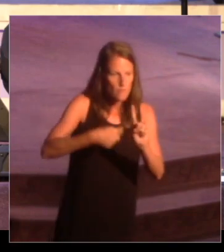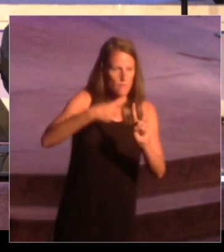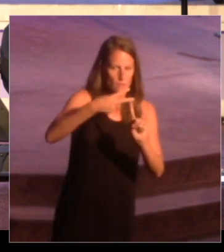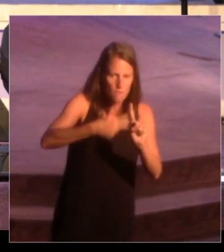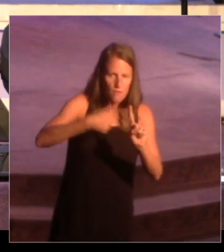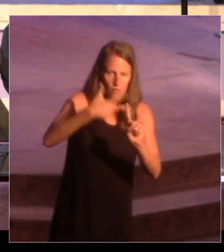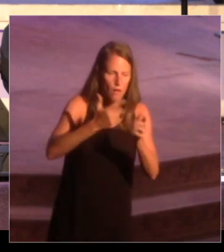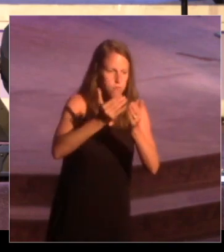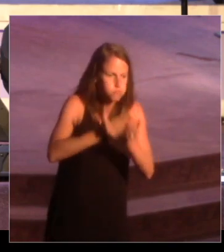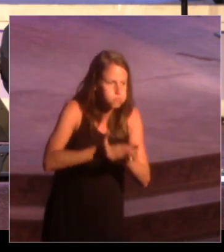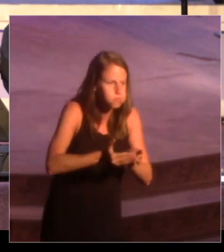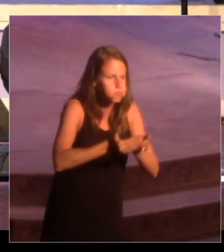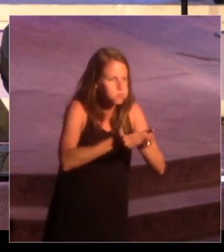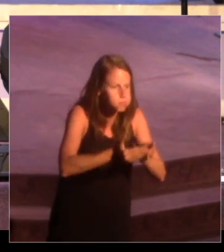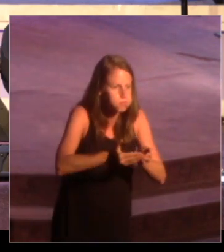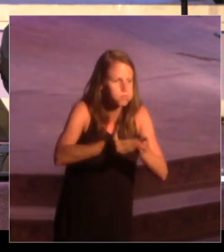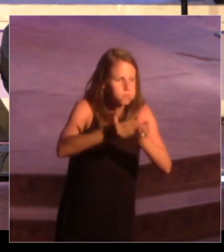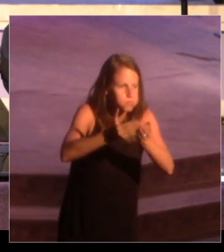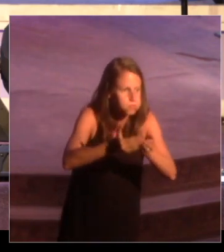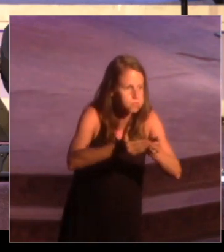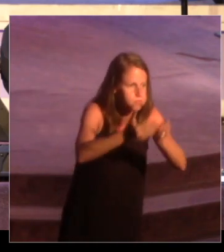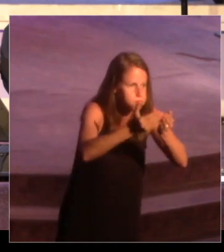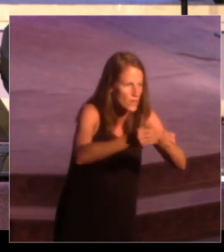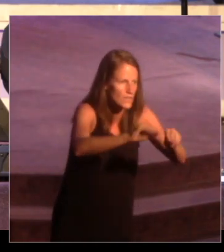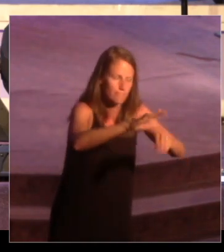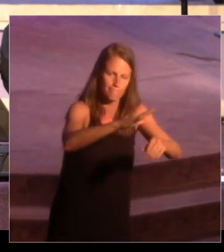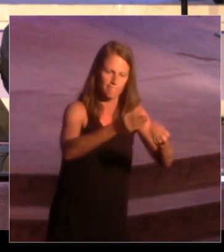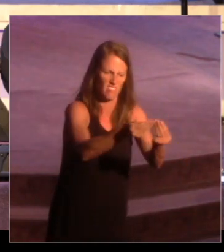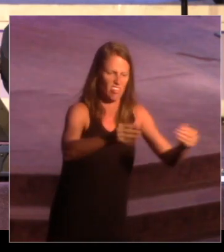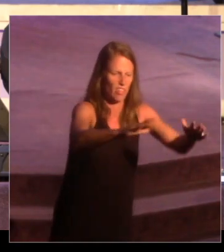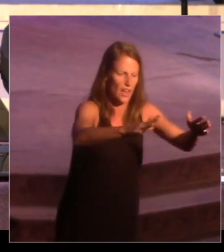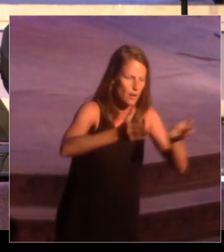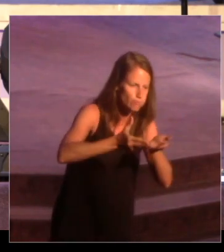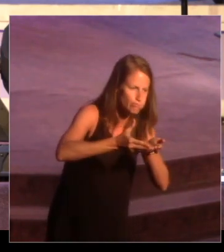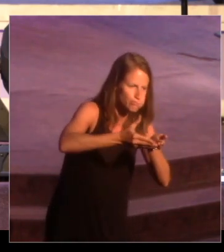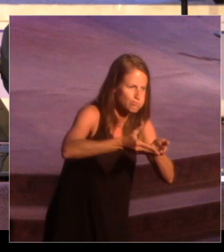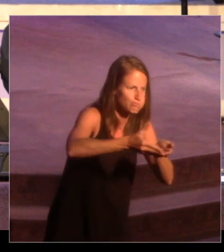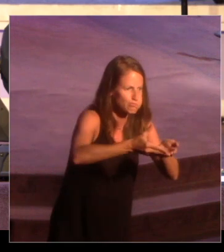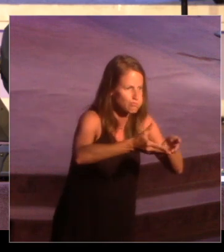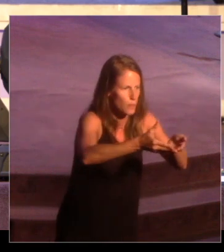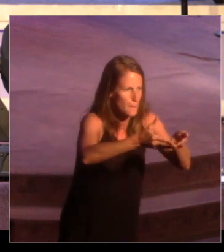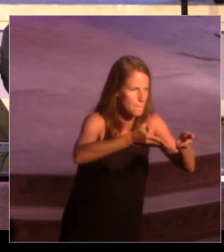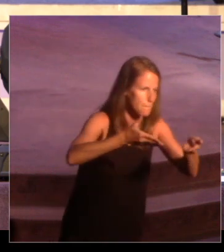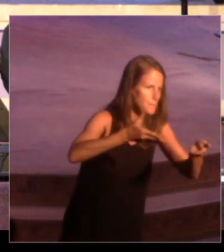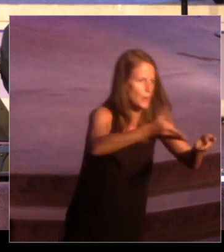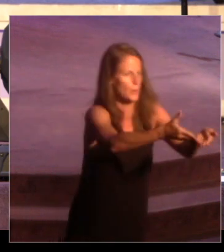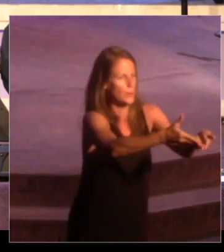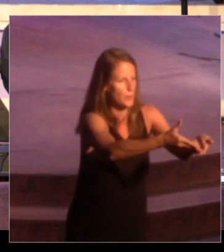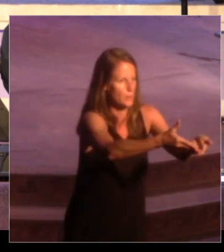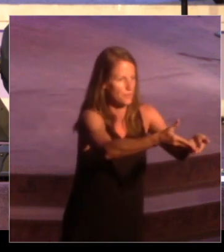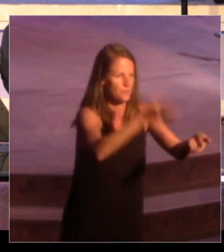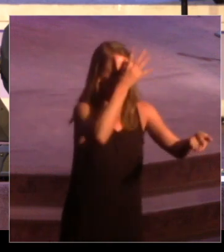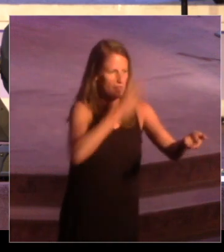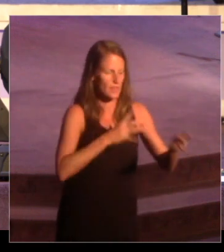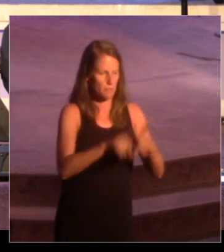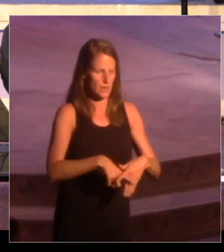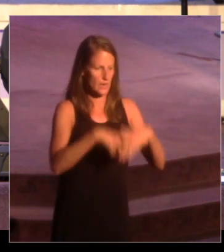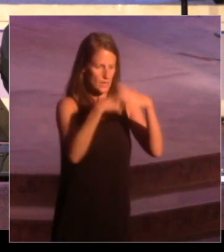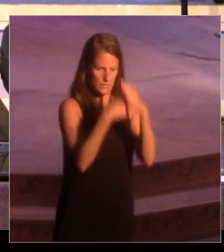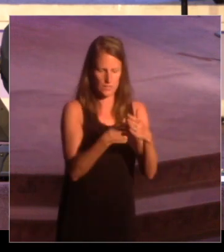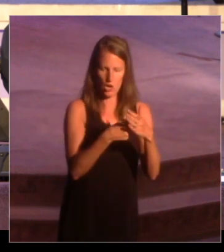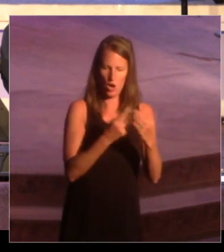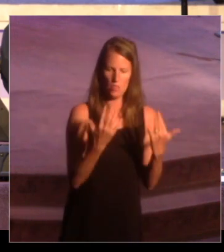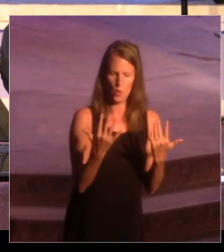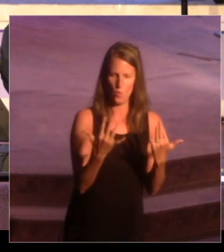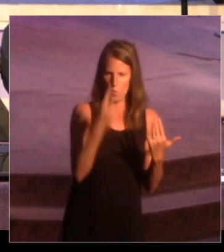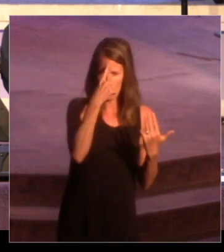shores, they get the big boats as far as they can get, they climb down into the smaller boats, they get onto the shore, the men start to gather, they're waiting